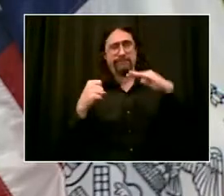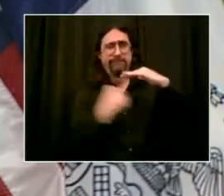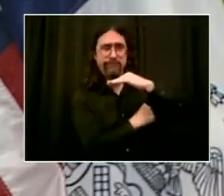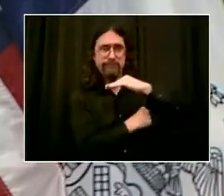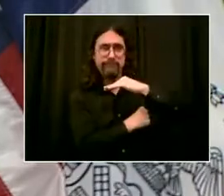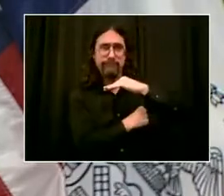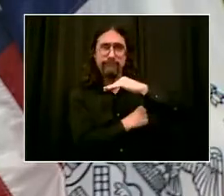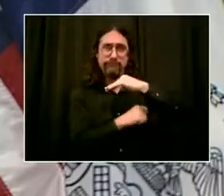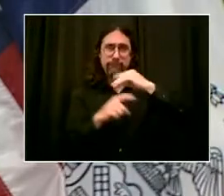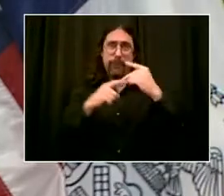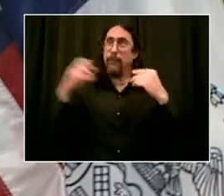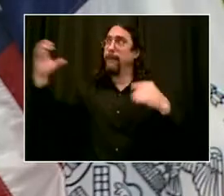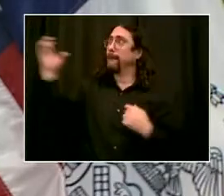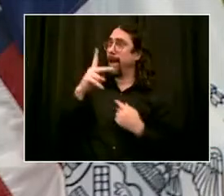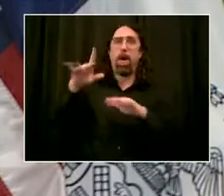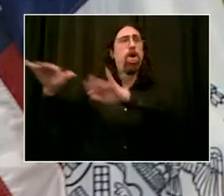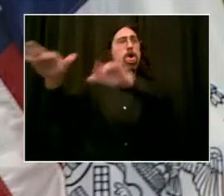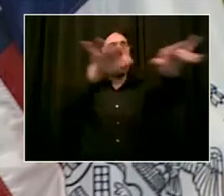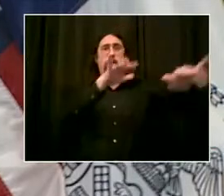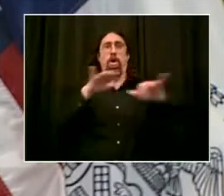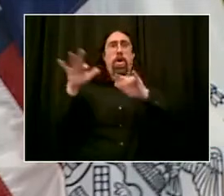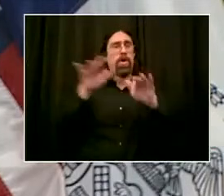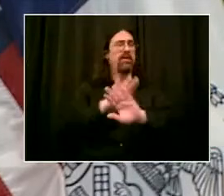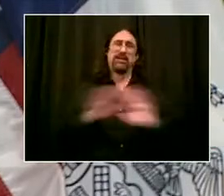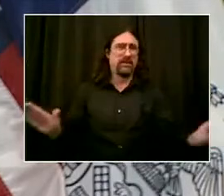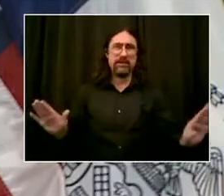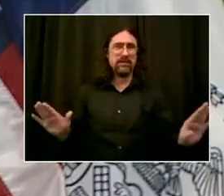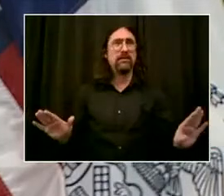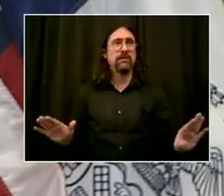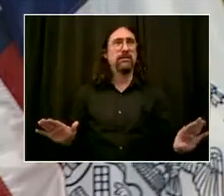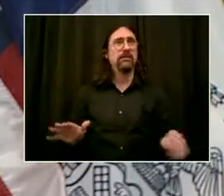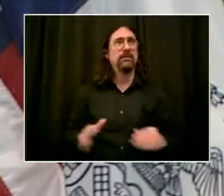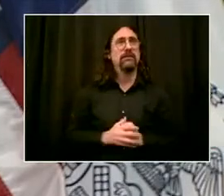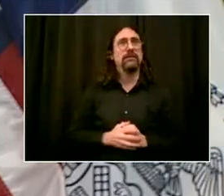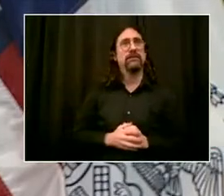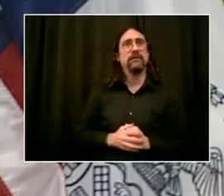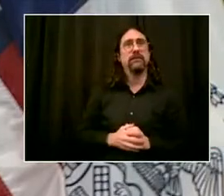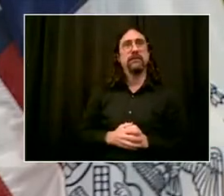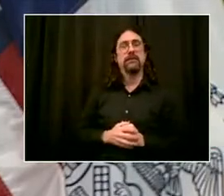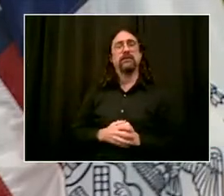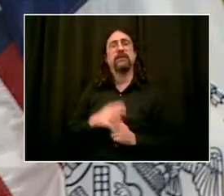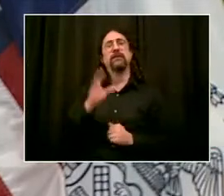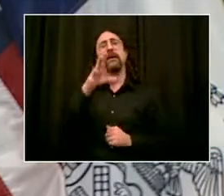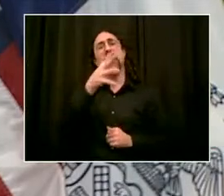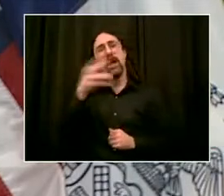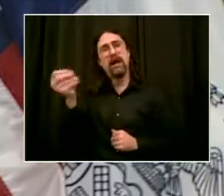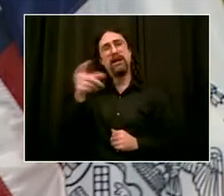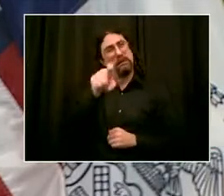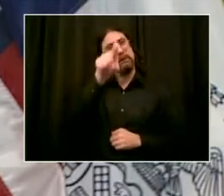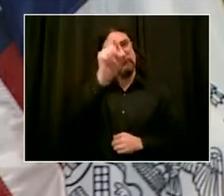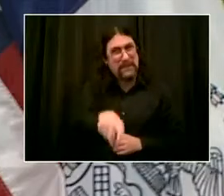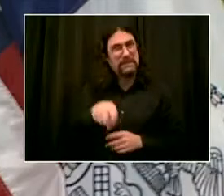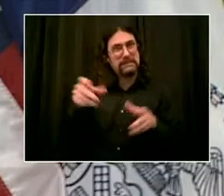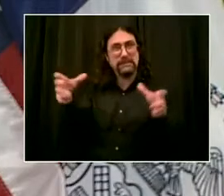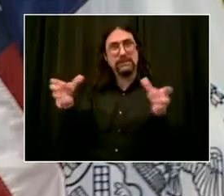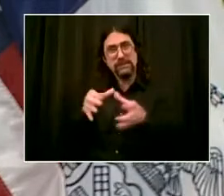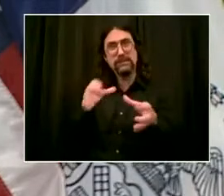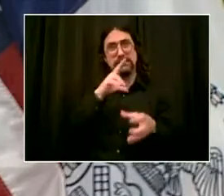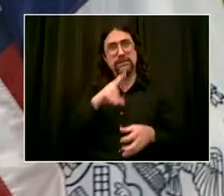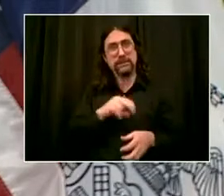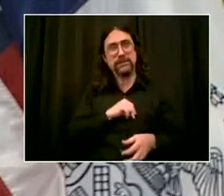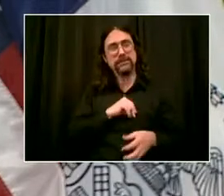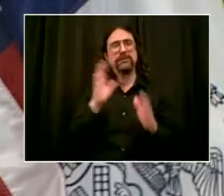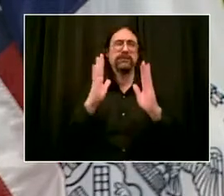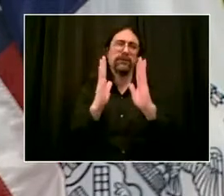wear masks there'll still be joyous Gatherings or if you do it virtually it will still be a joyous Gathering but let's just protect each other I said